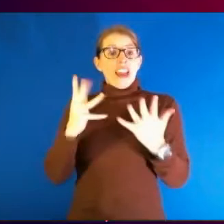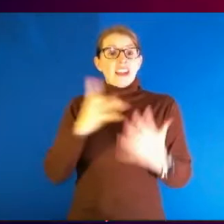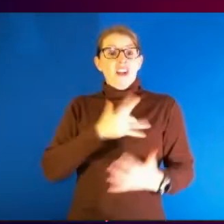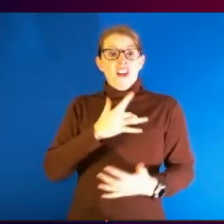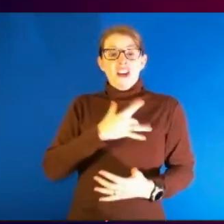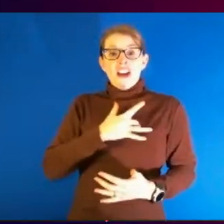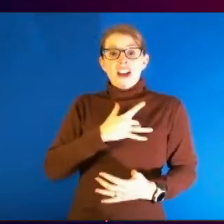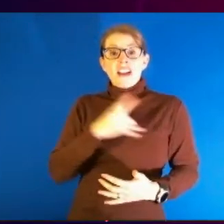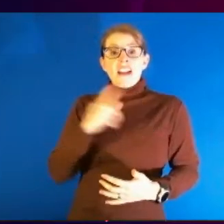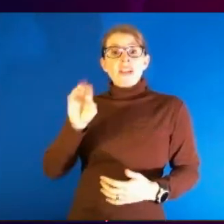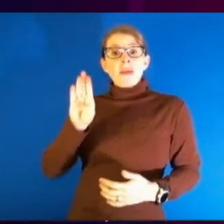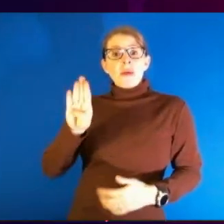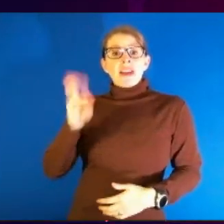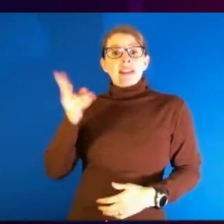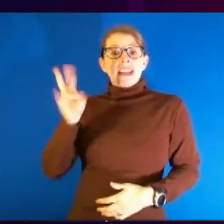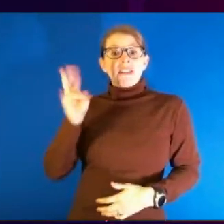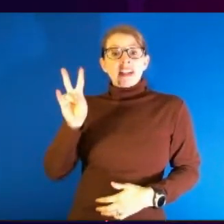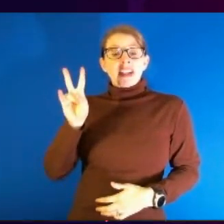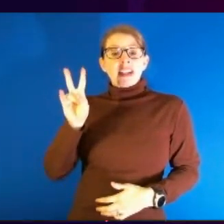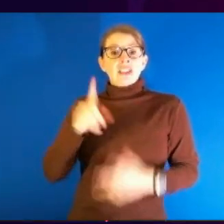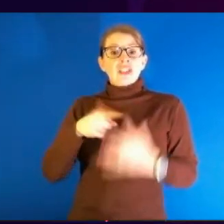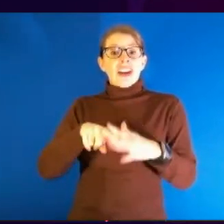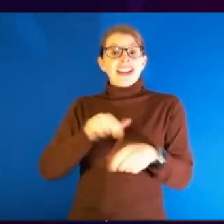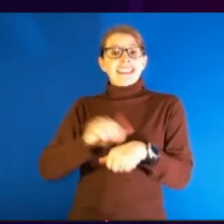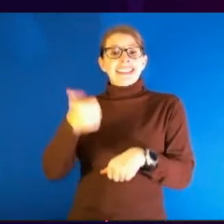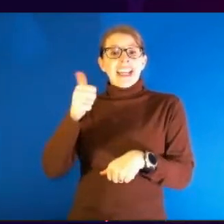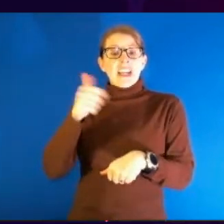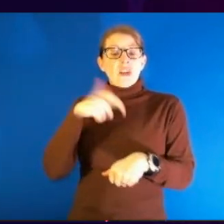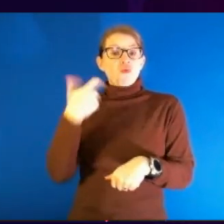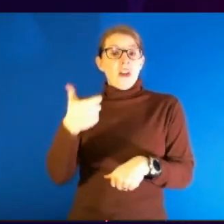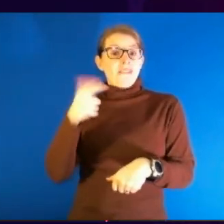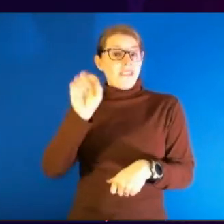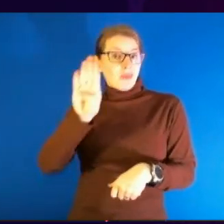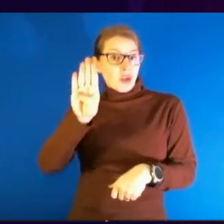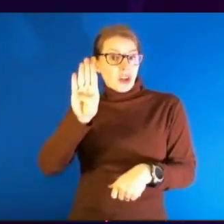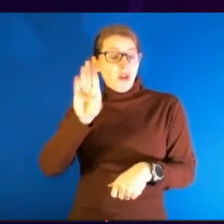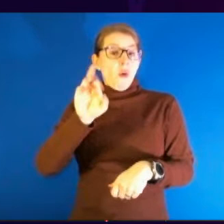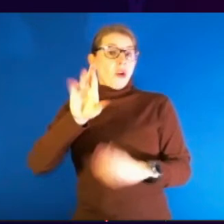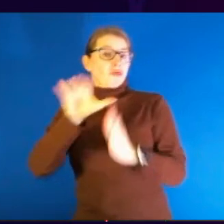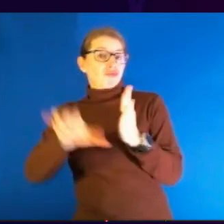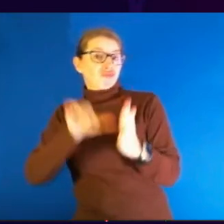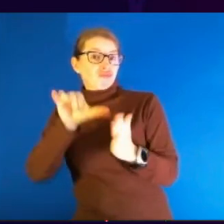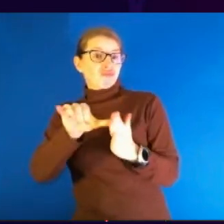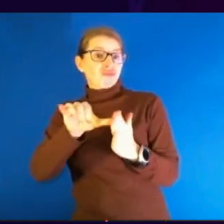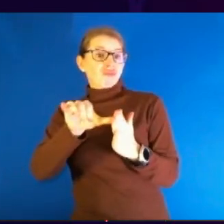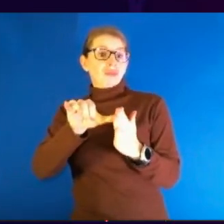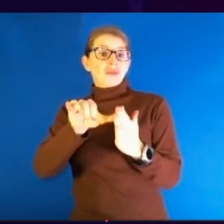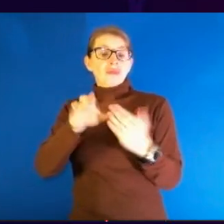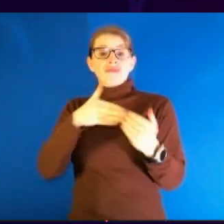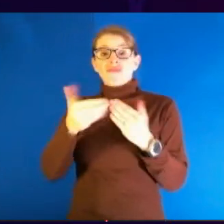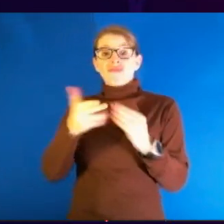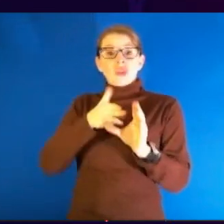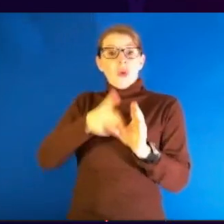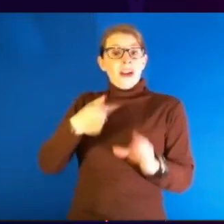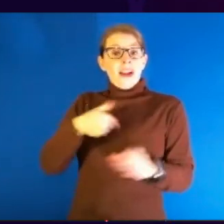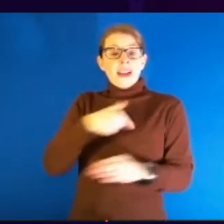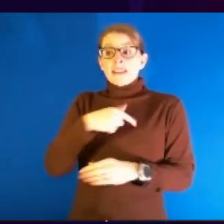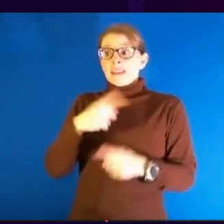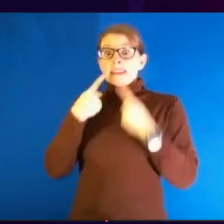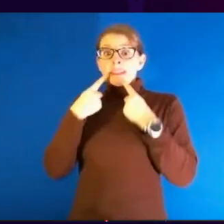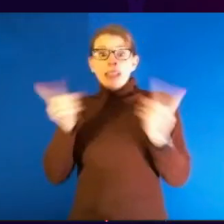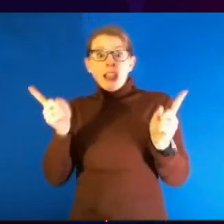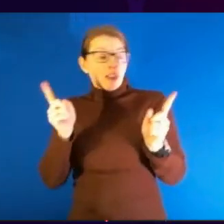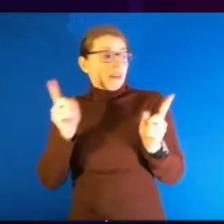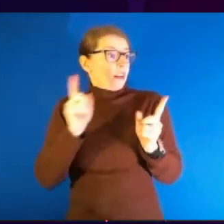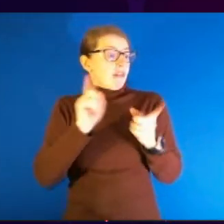February 17th, beginning at 10 a.m. You can watch right here on Facebook or on YouTube, wherever you join us. Tell your friends, bring your questions.